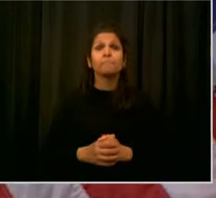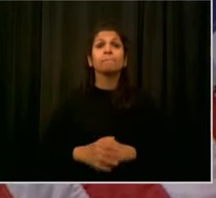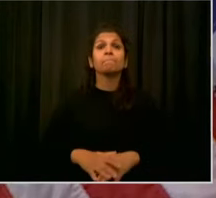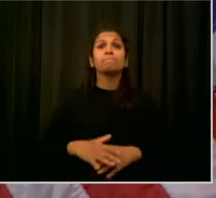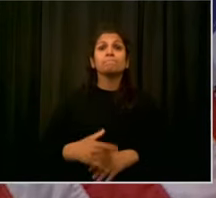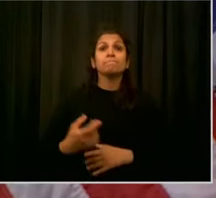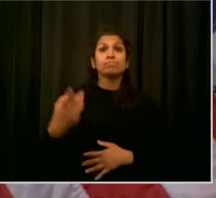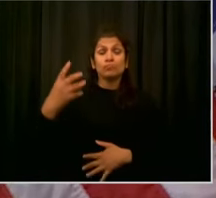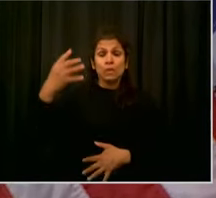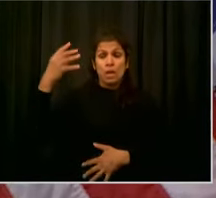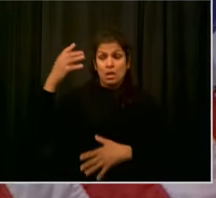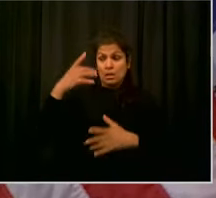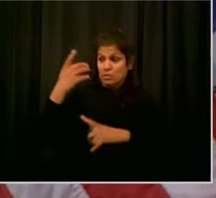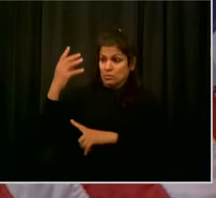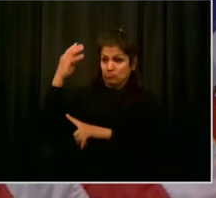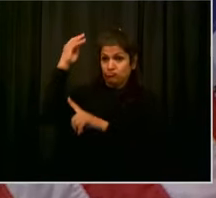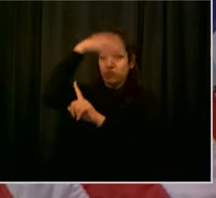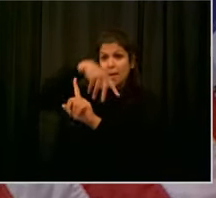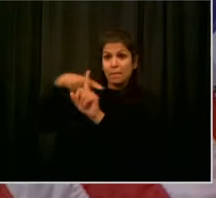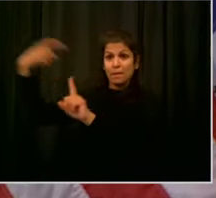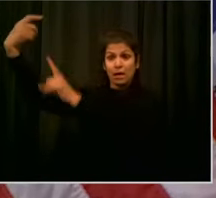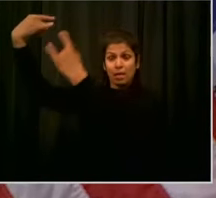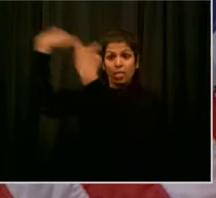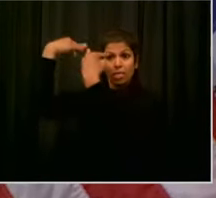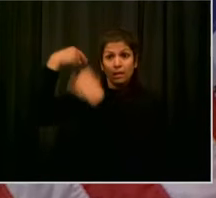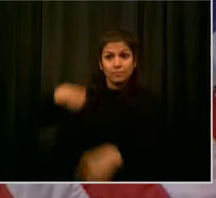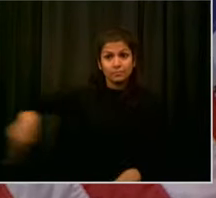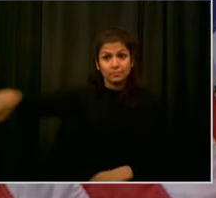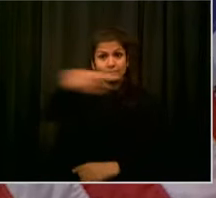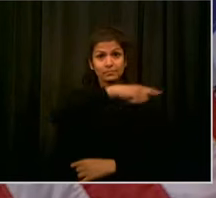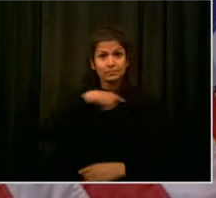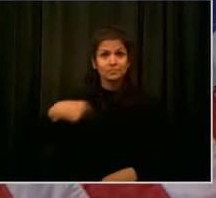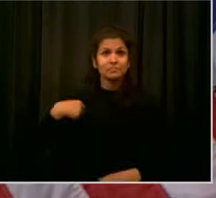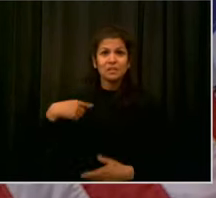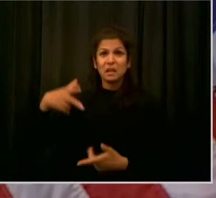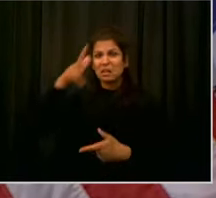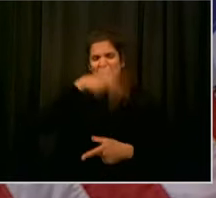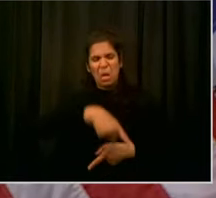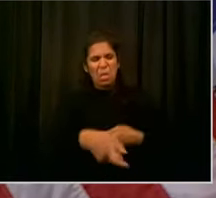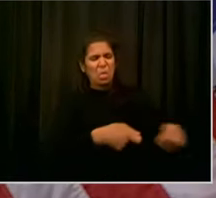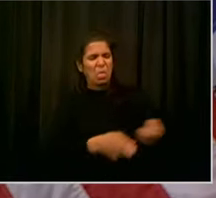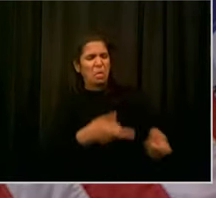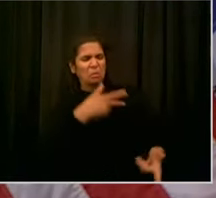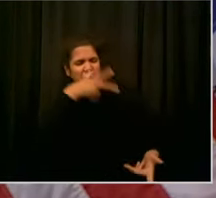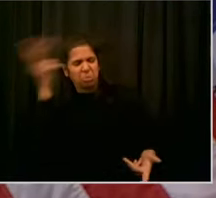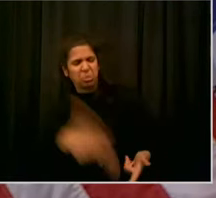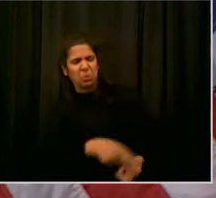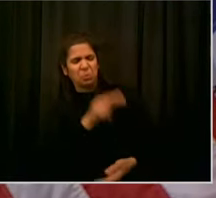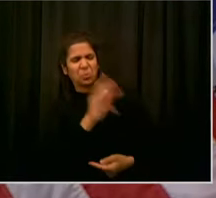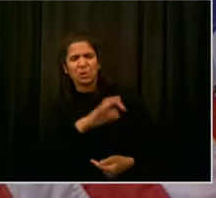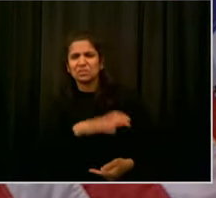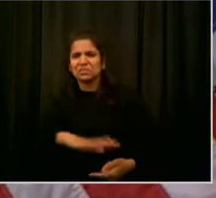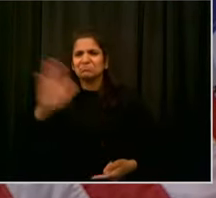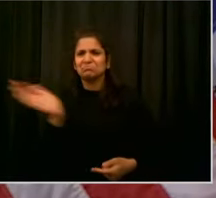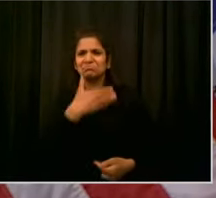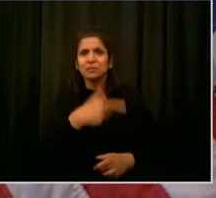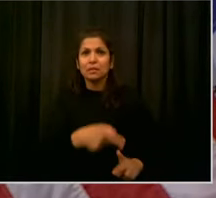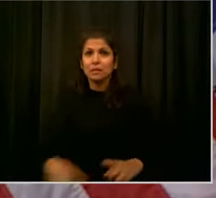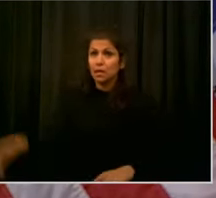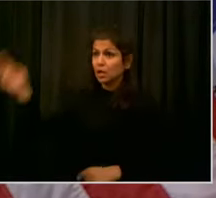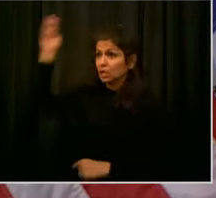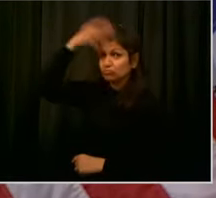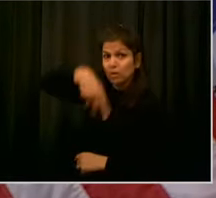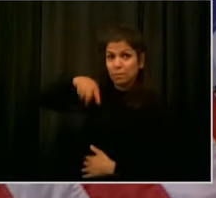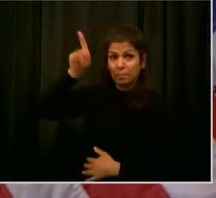President's working overtime to exacerbate the tensions in this country and tear Americans apart, and that's who he's been his whole life. This is the guy who